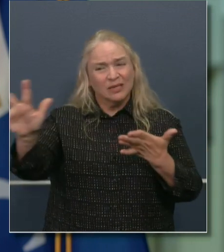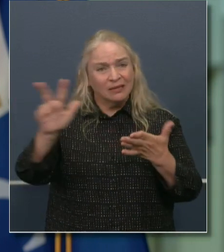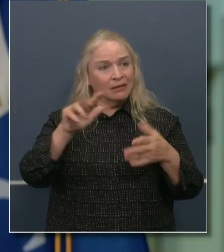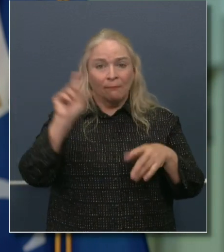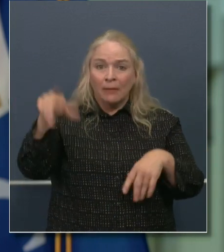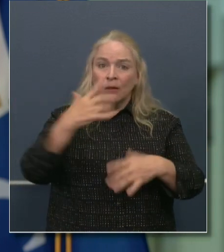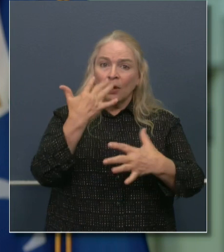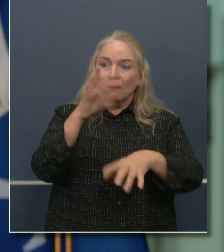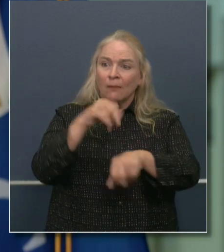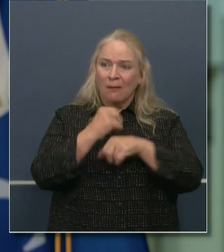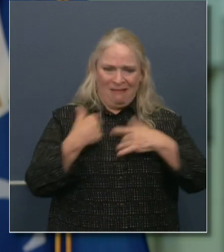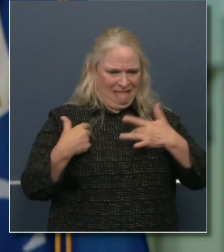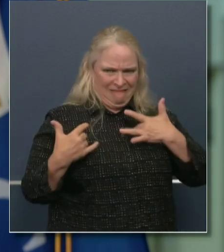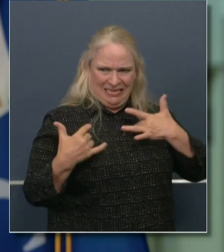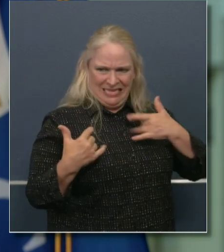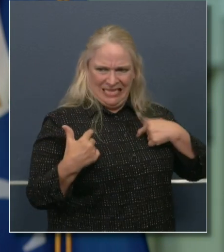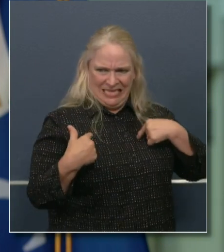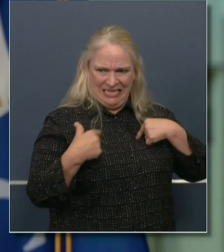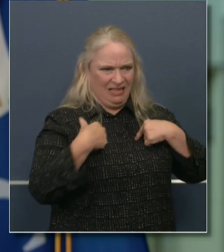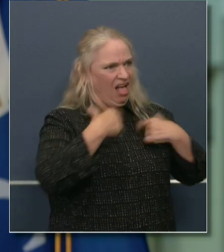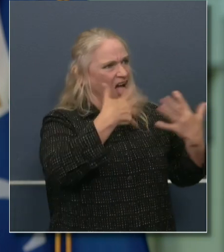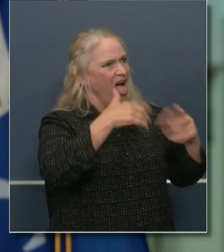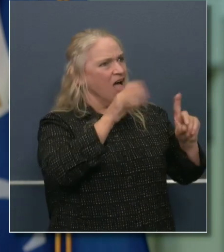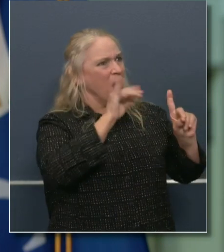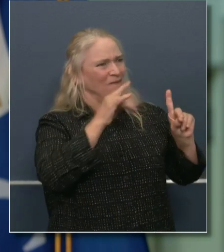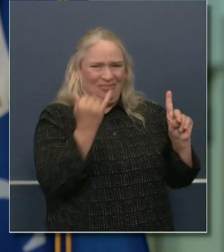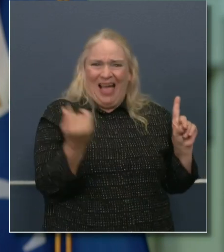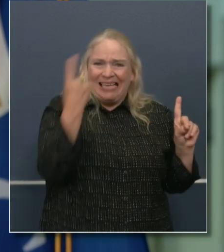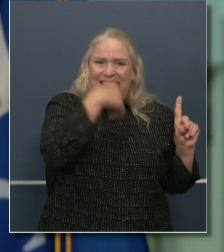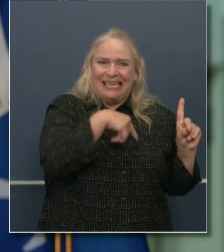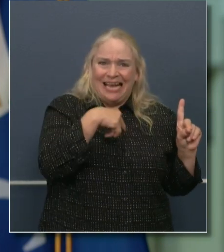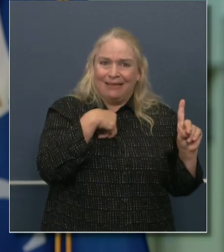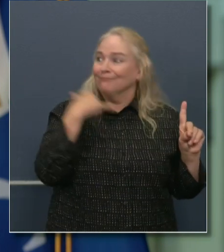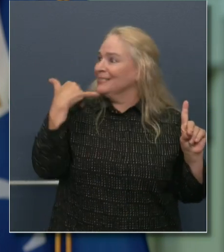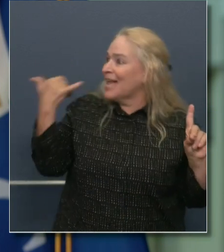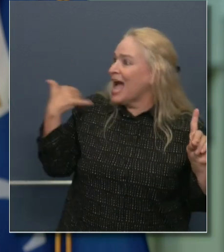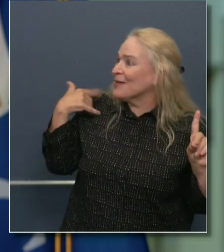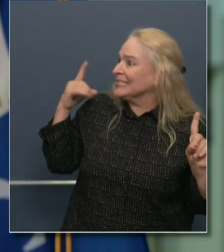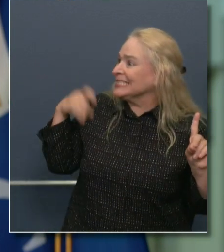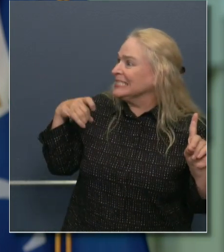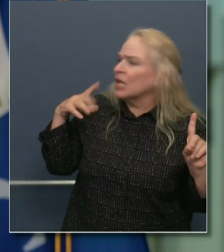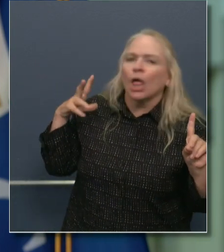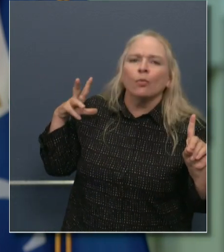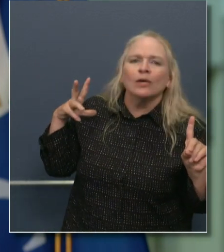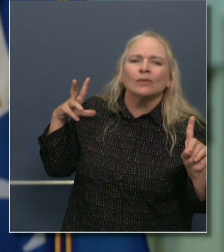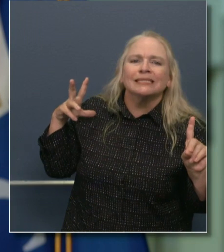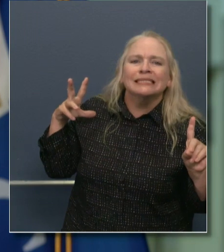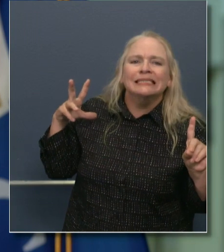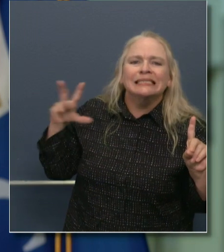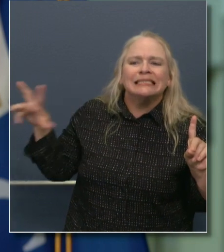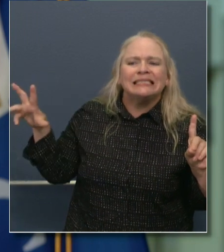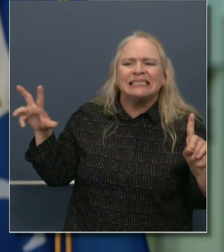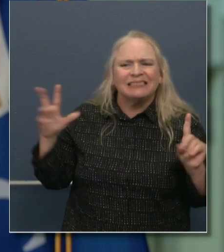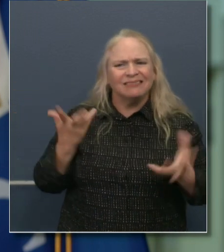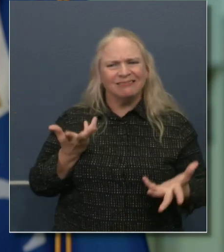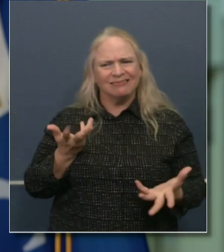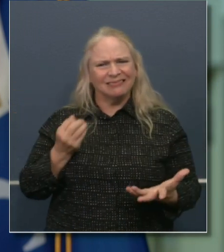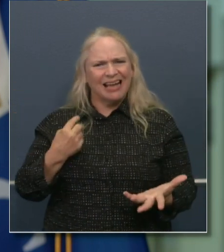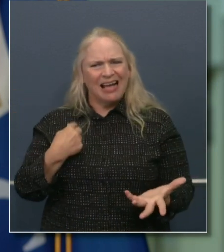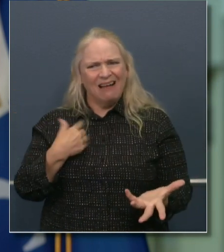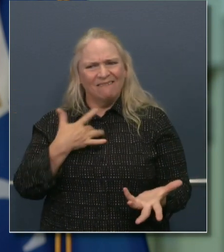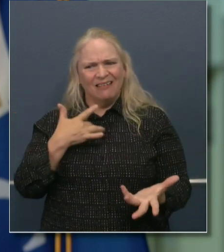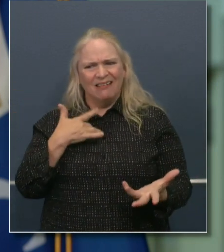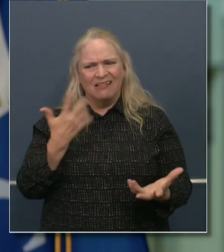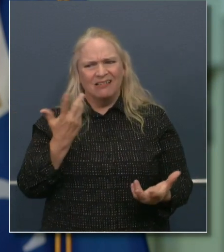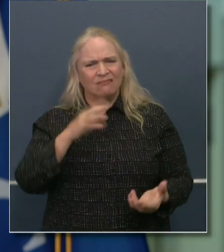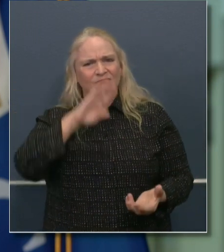been exposed to the time you're actually getting tests with the lag in getting results. I mean, it'll be about a month before, when it's all said and done, before this woman knows whether or not